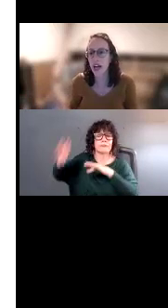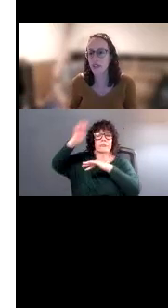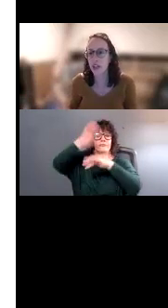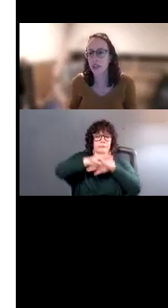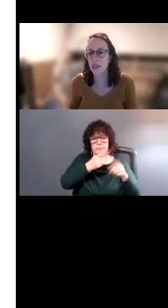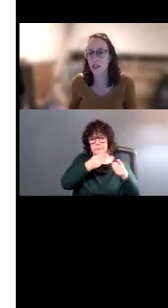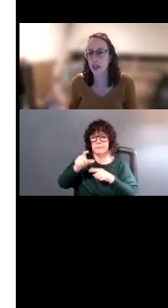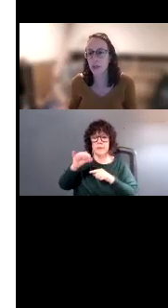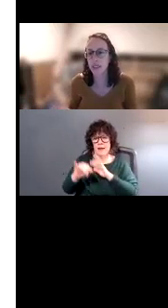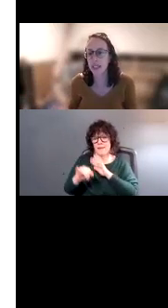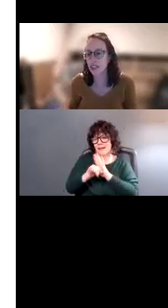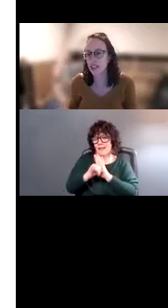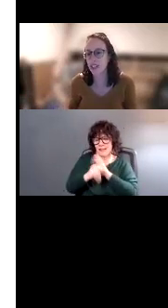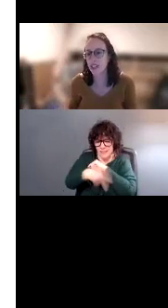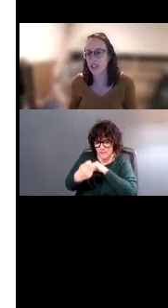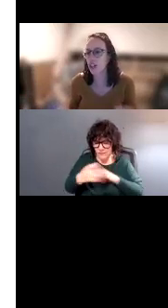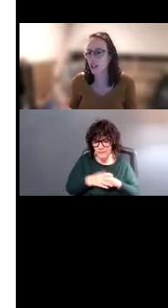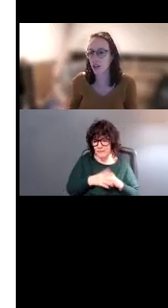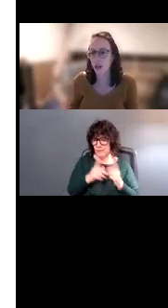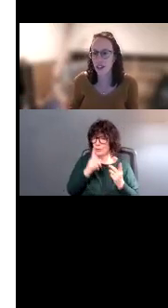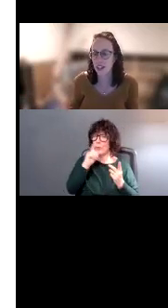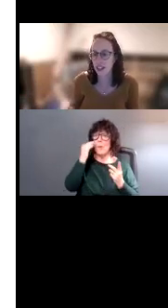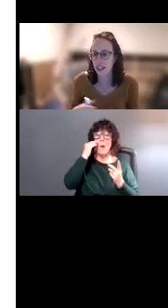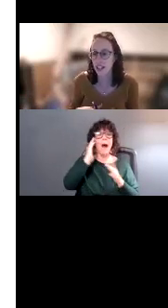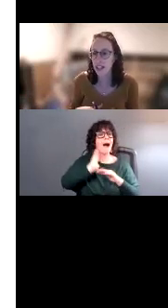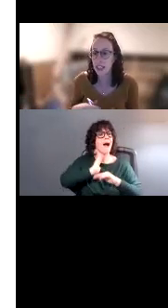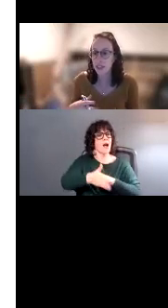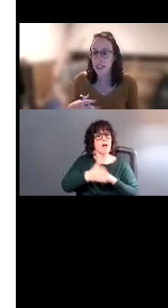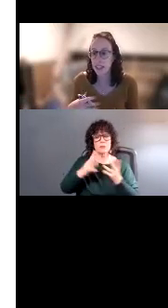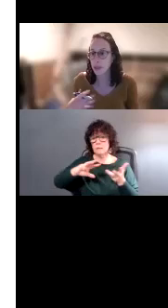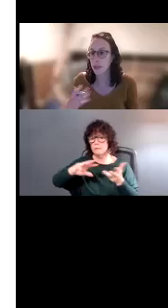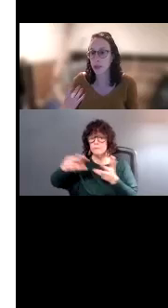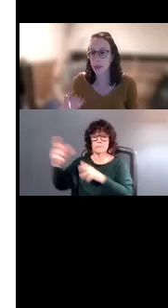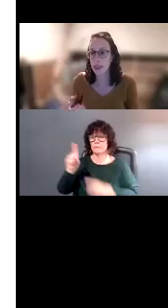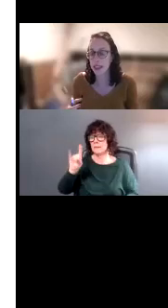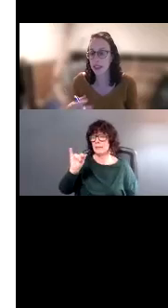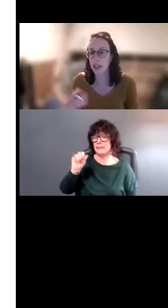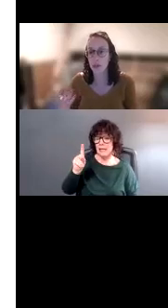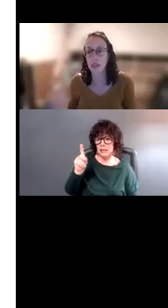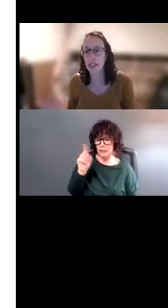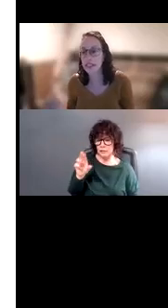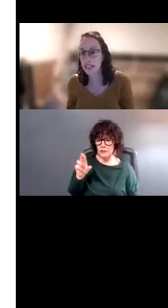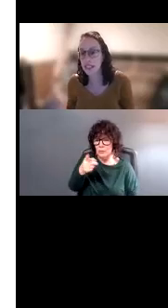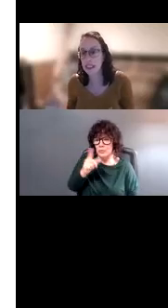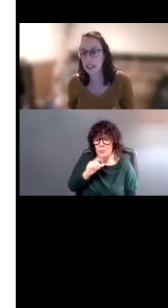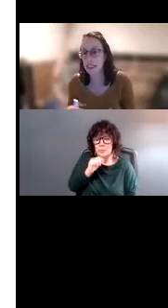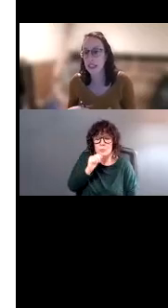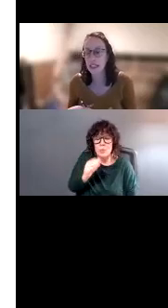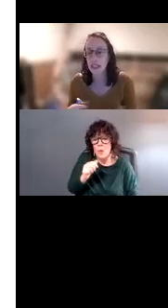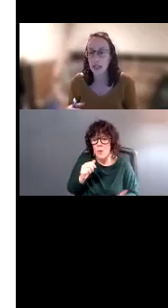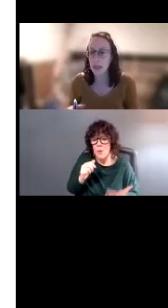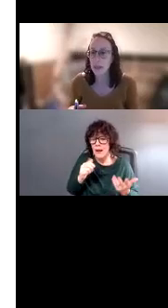don't have a lot of your documentation. You're starting over, getting even some of the most basic government